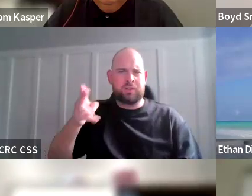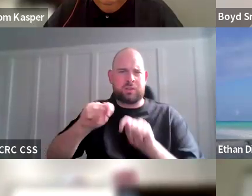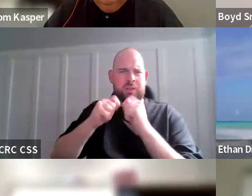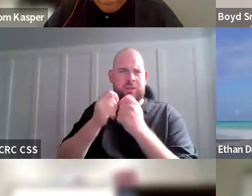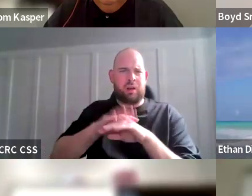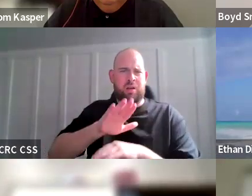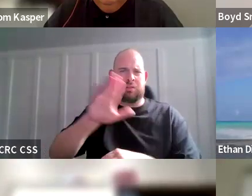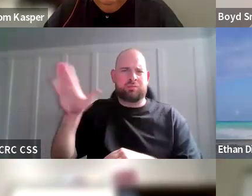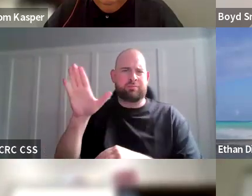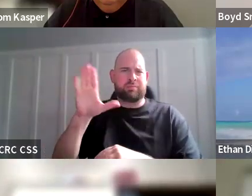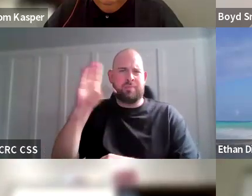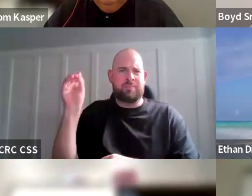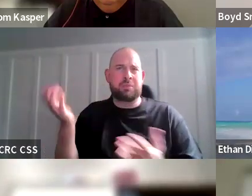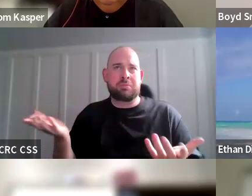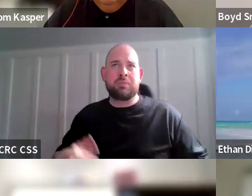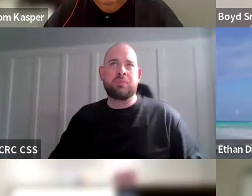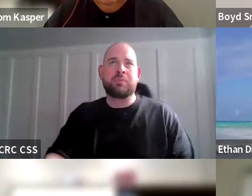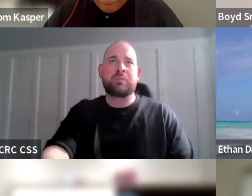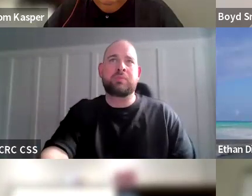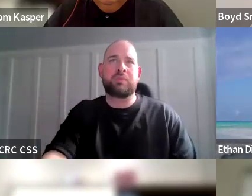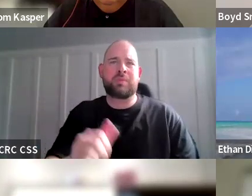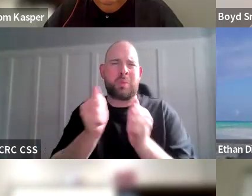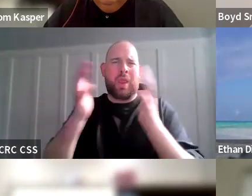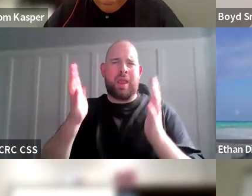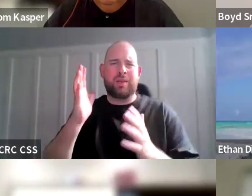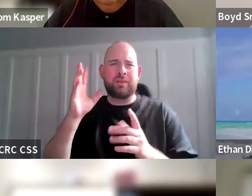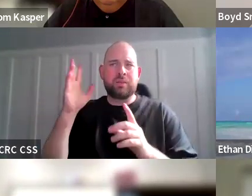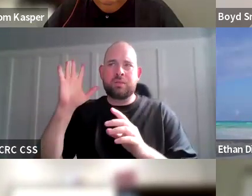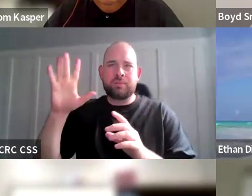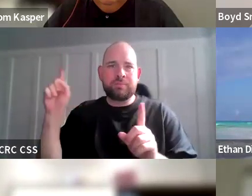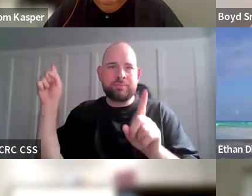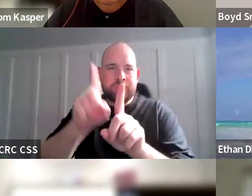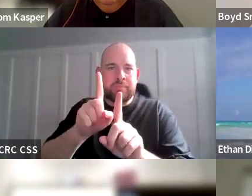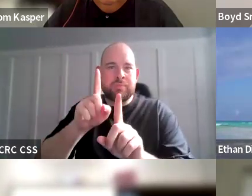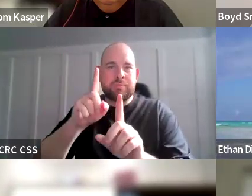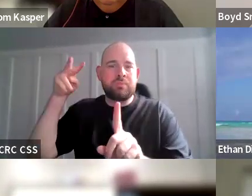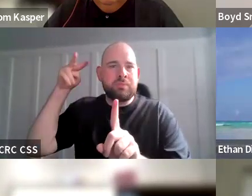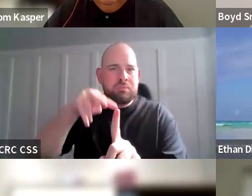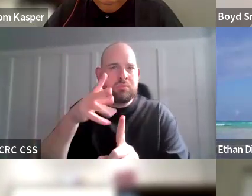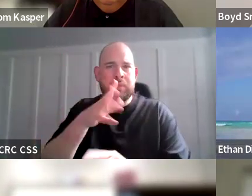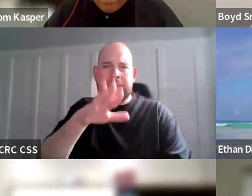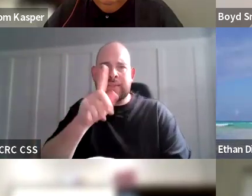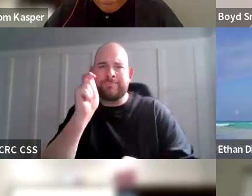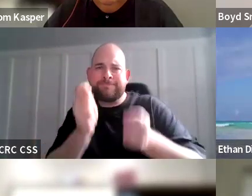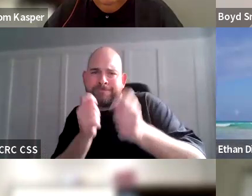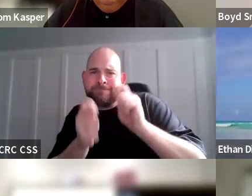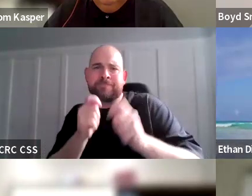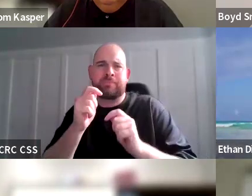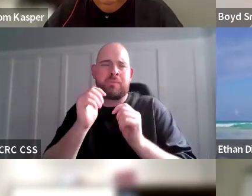there's no interest in collaboration. Trust is immediately lost, or was never existent, rather.